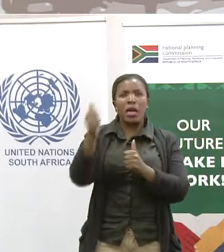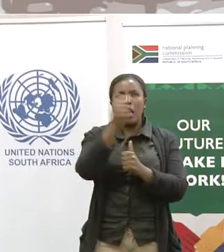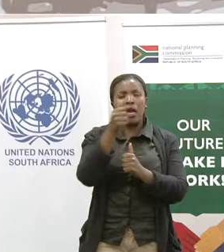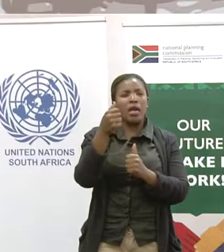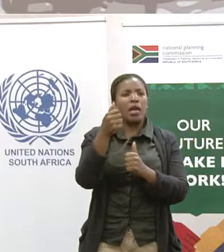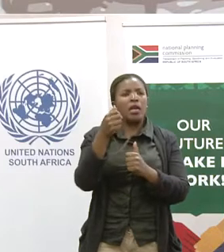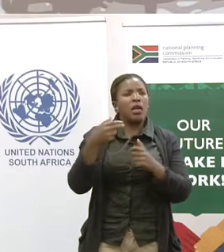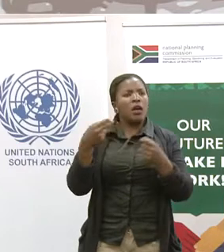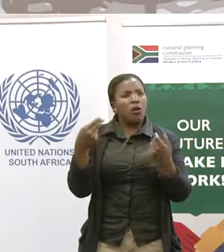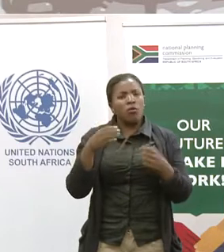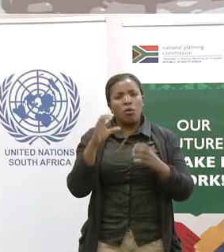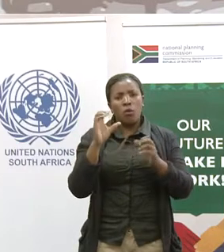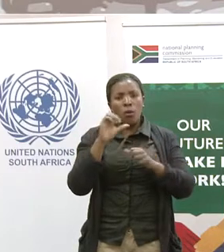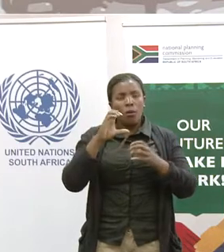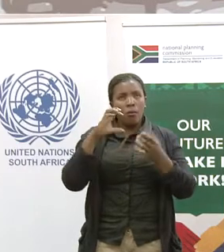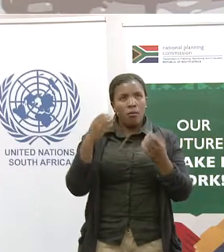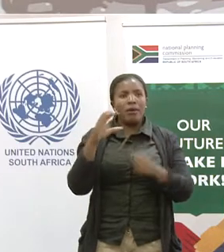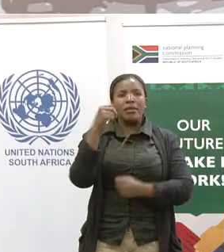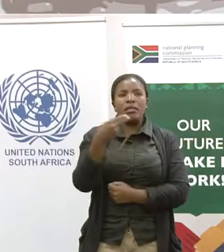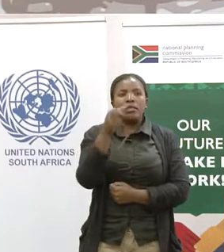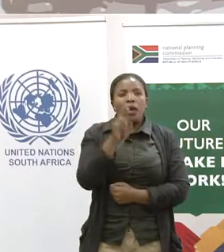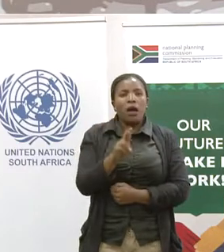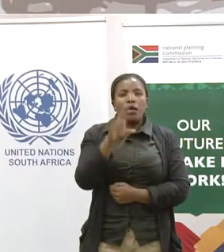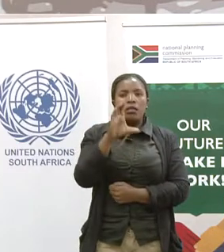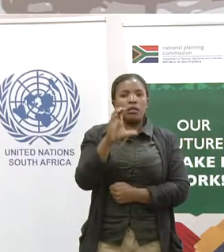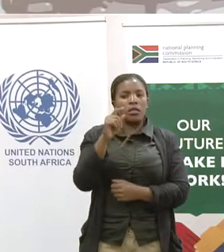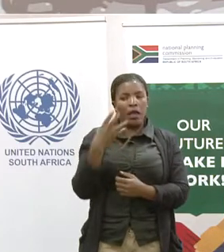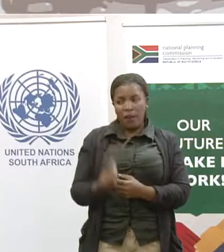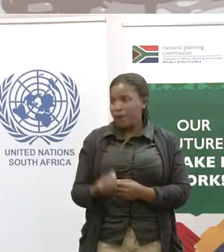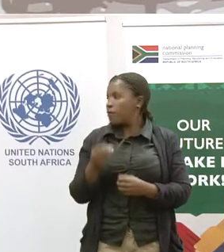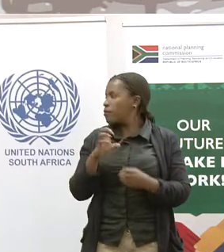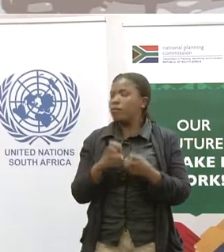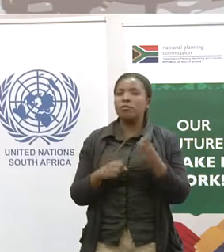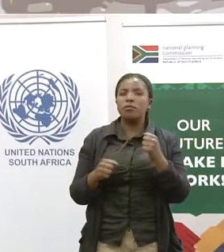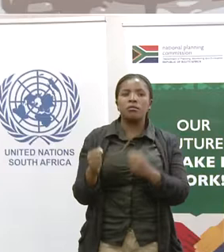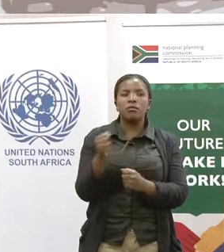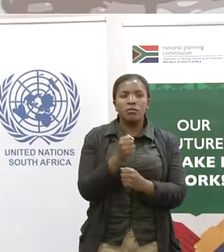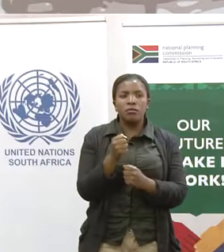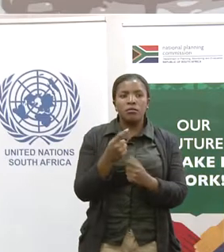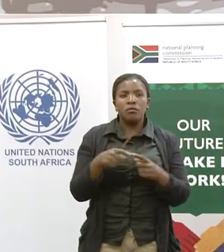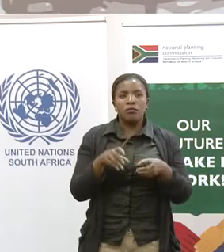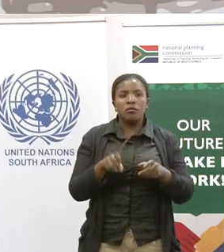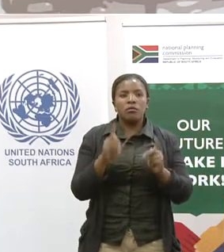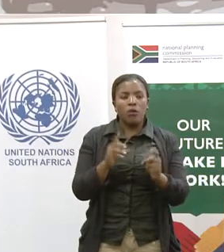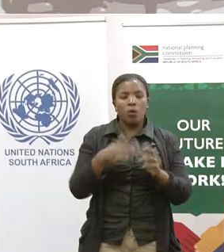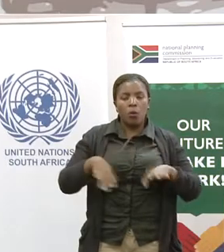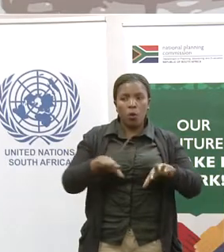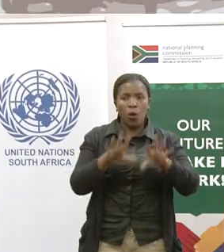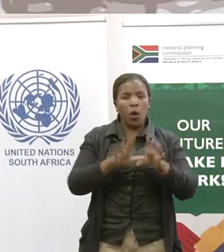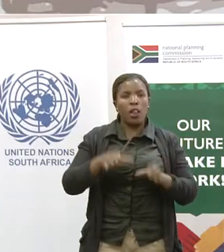Rights has consistently called for the protection of the rights of all against all forms of